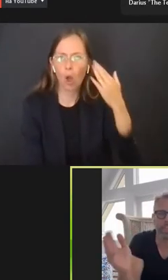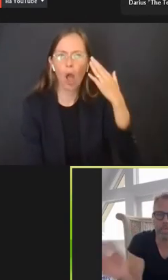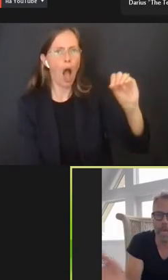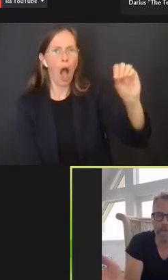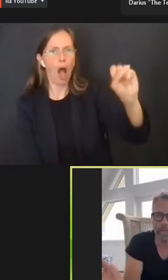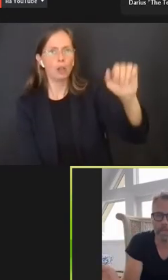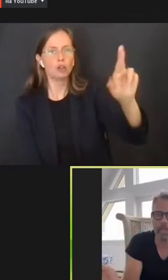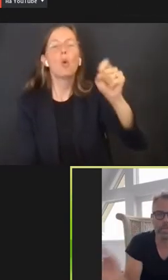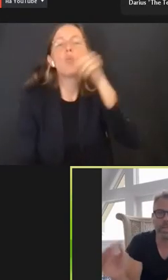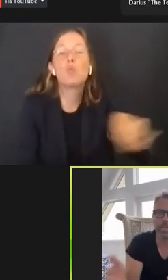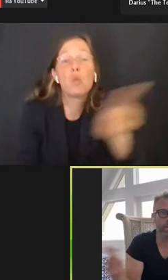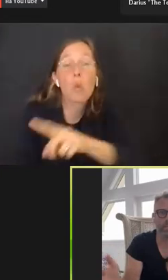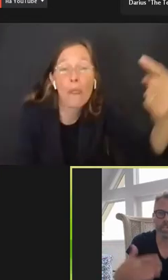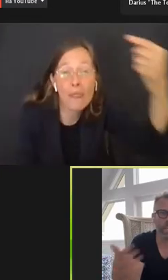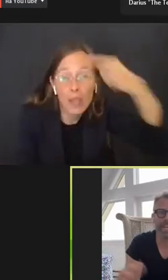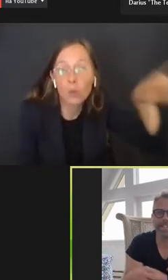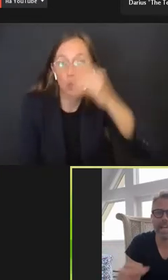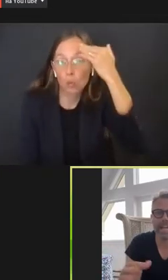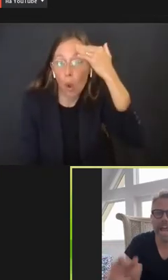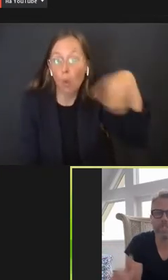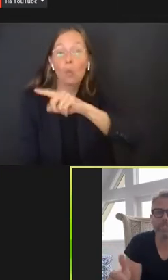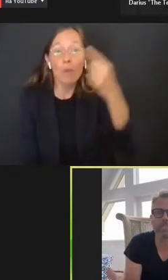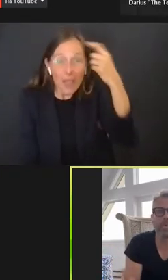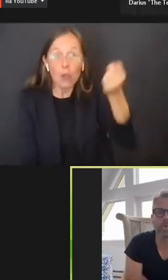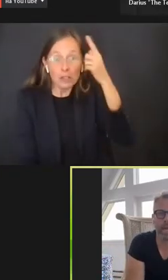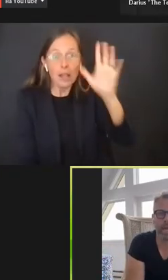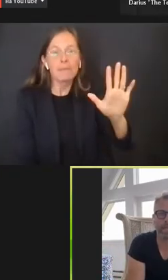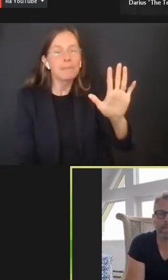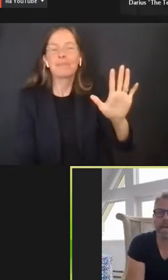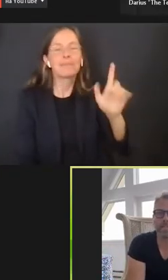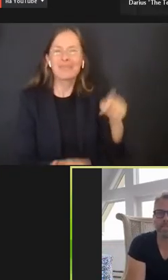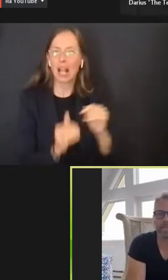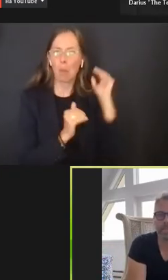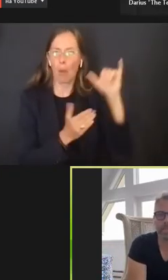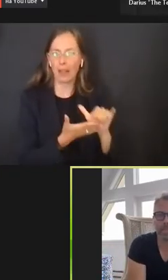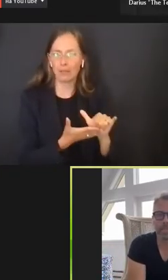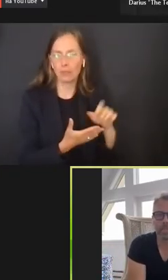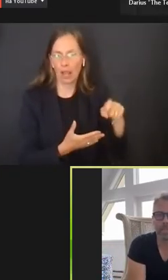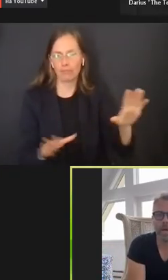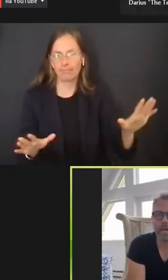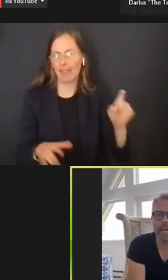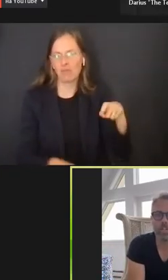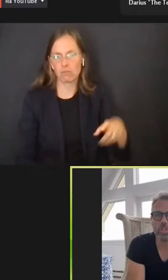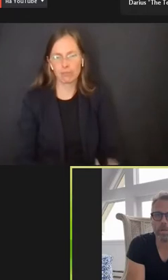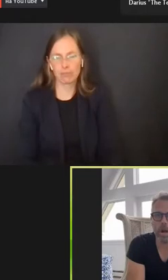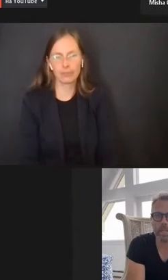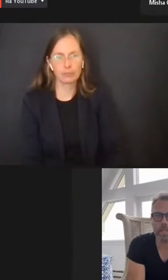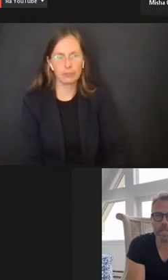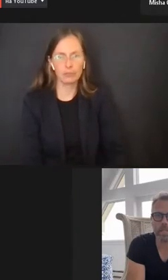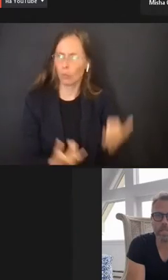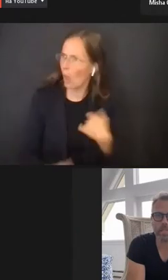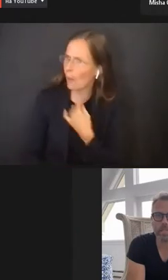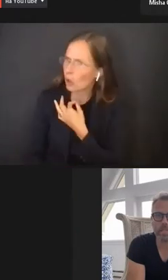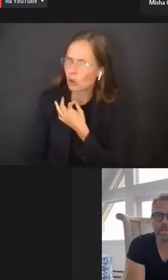think you get it. You right. think you understand. It has to be more than that. It has to be. I'm curious.